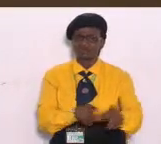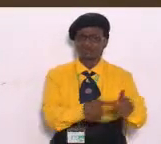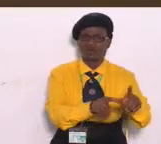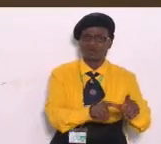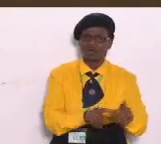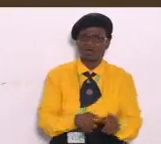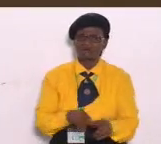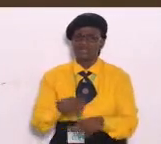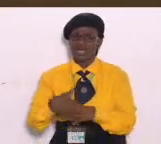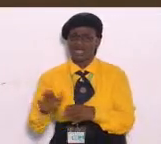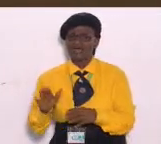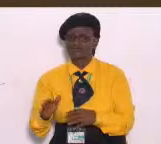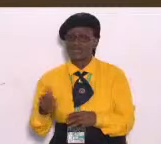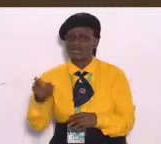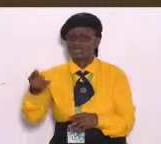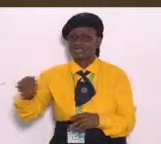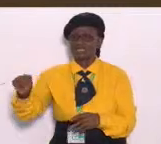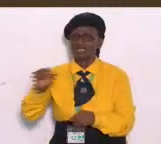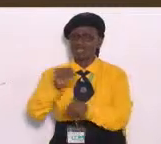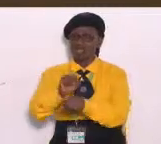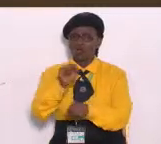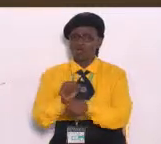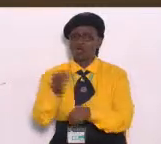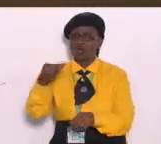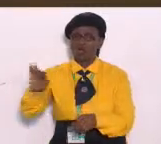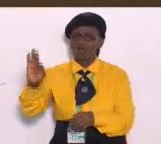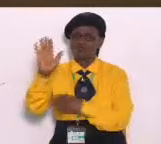Run after the work of God,